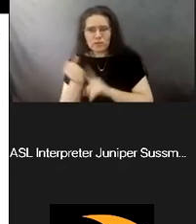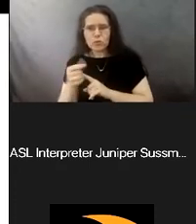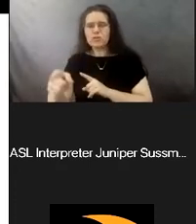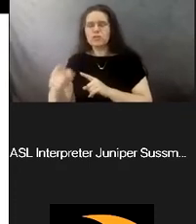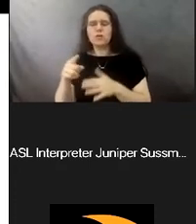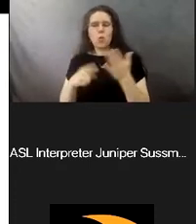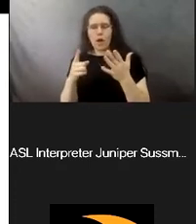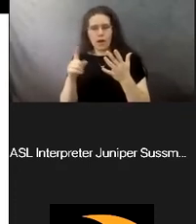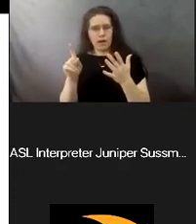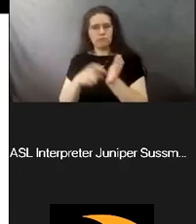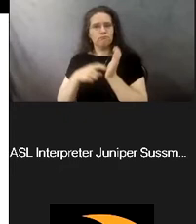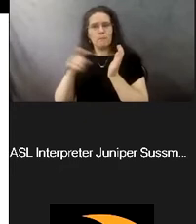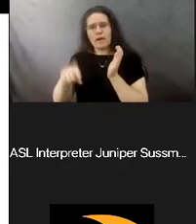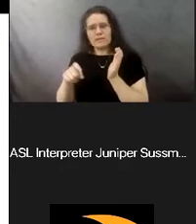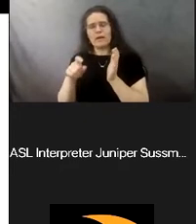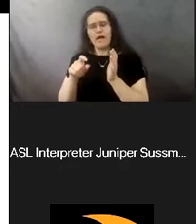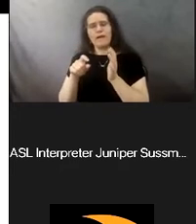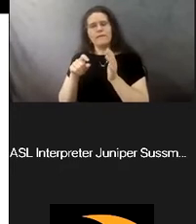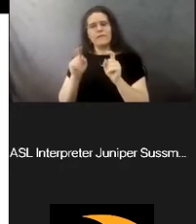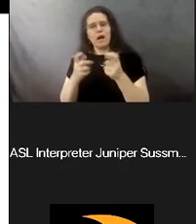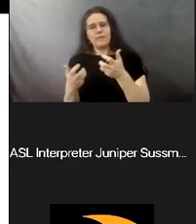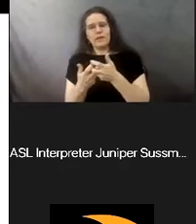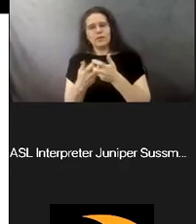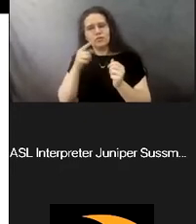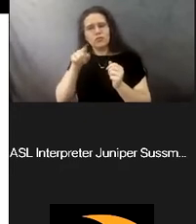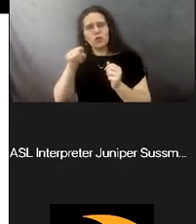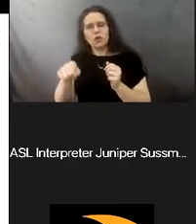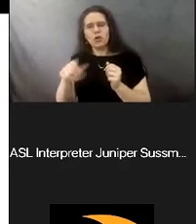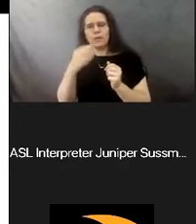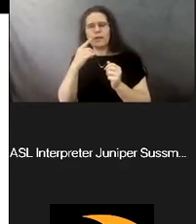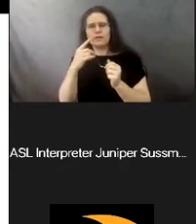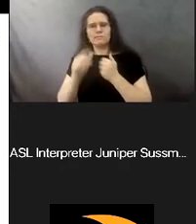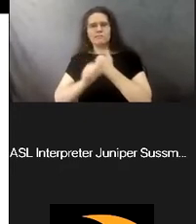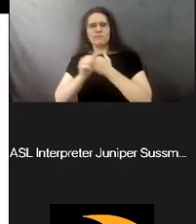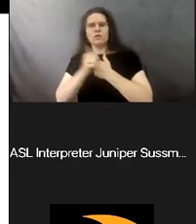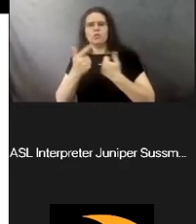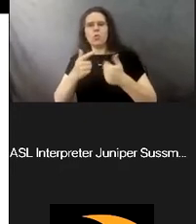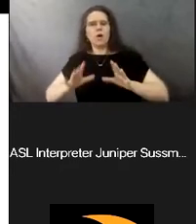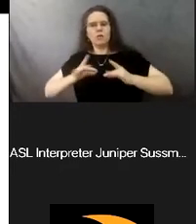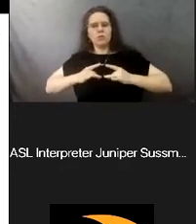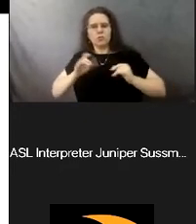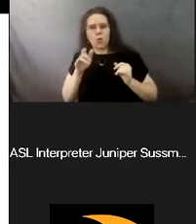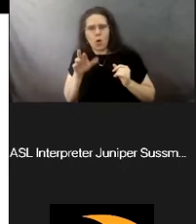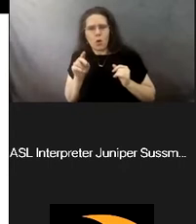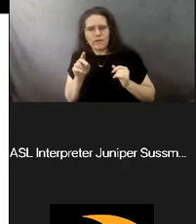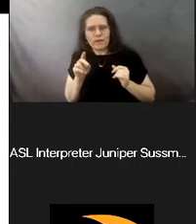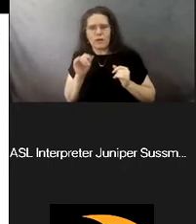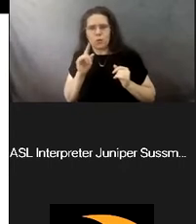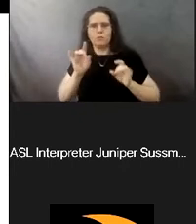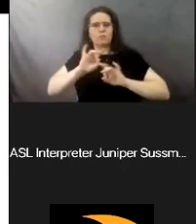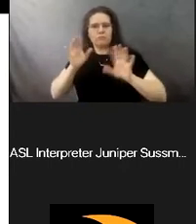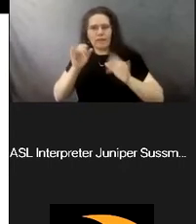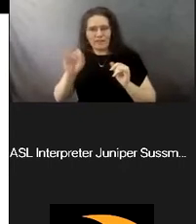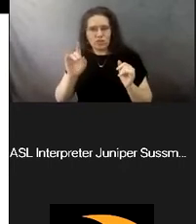in place to help decrease her risk of, in this case, contracting COVID-19.